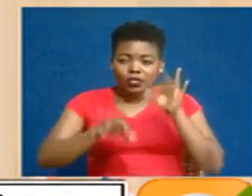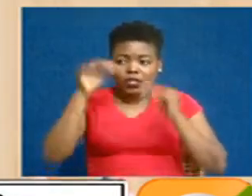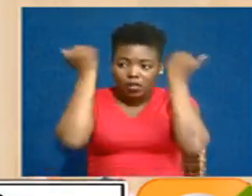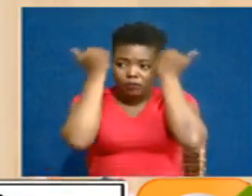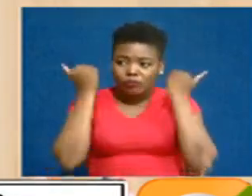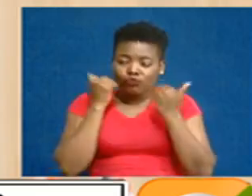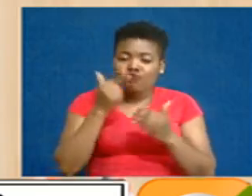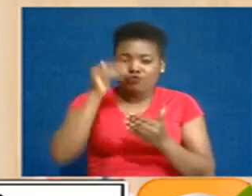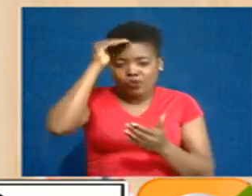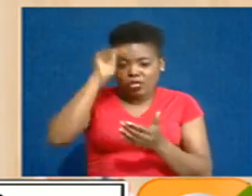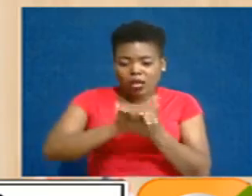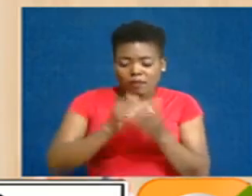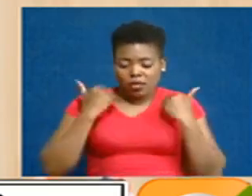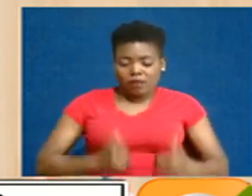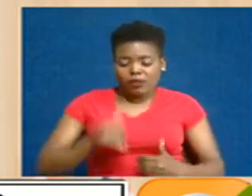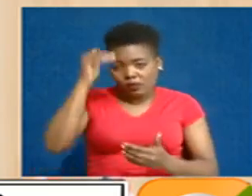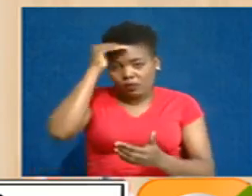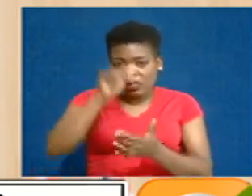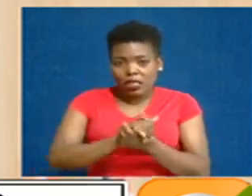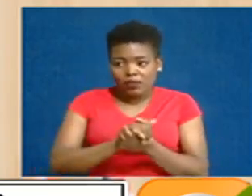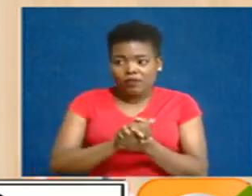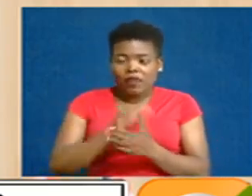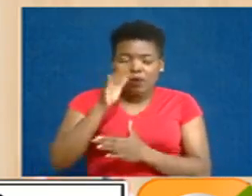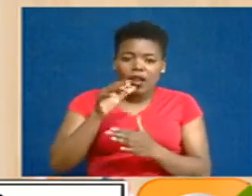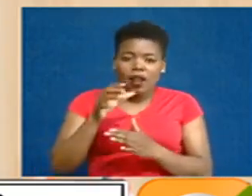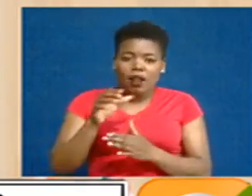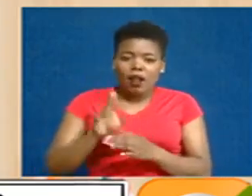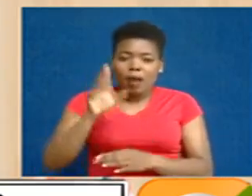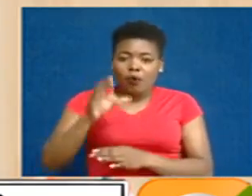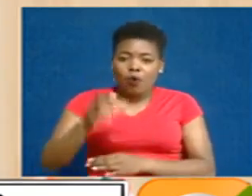who I believe will uphold the Constitution,